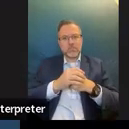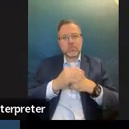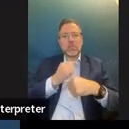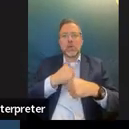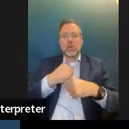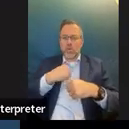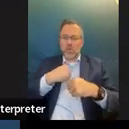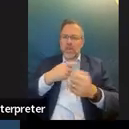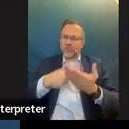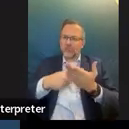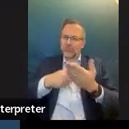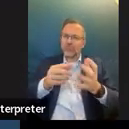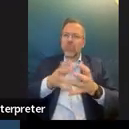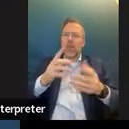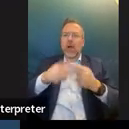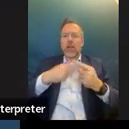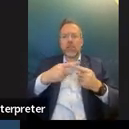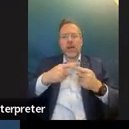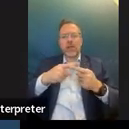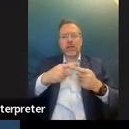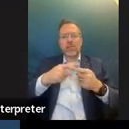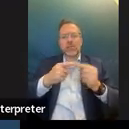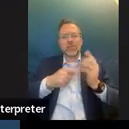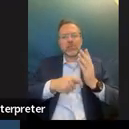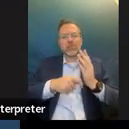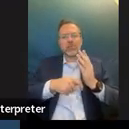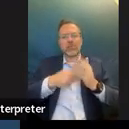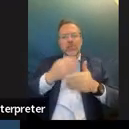about the procedural manual. Are there links here, Carly?